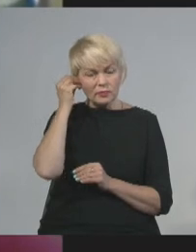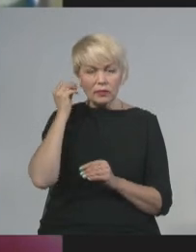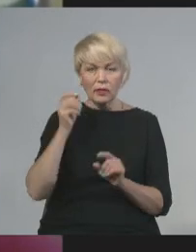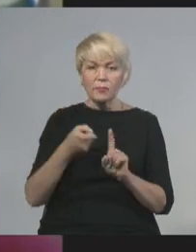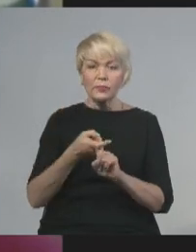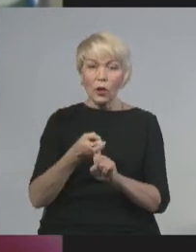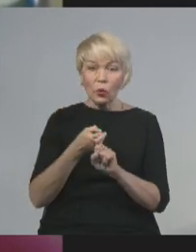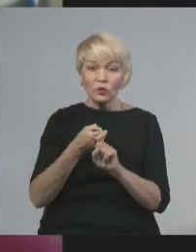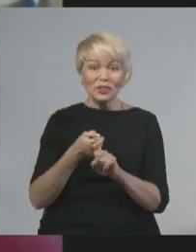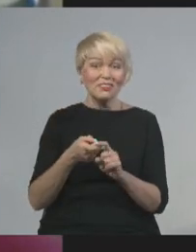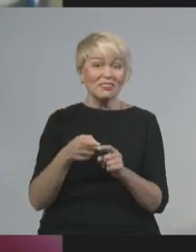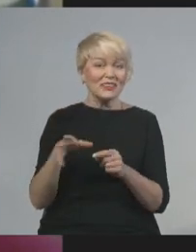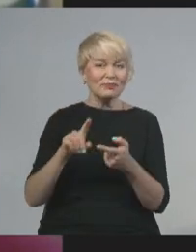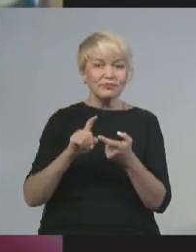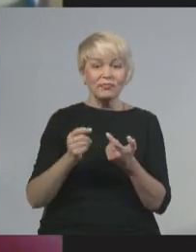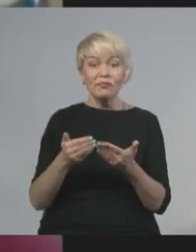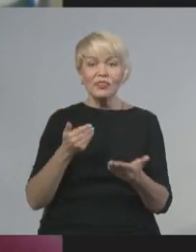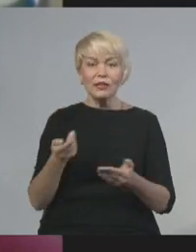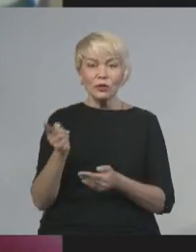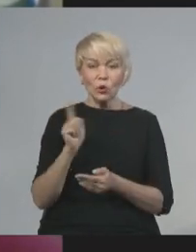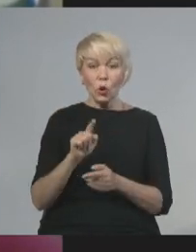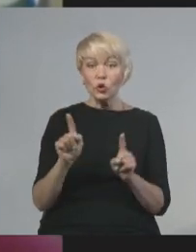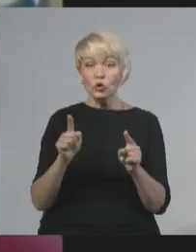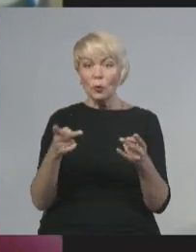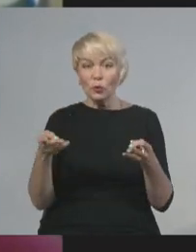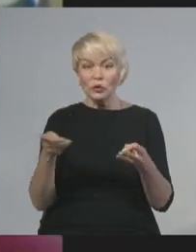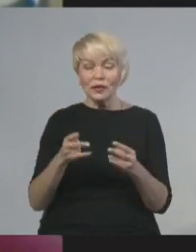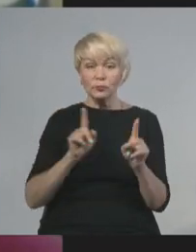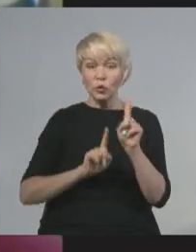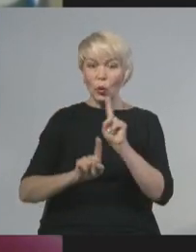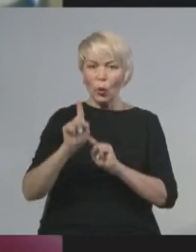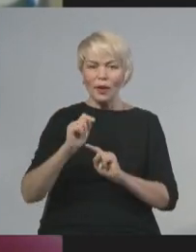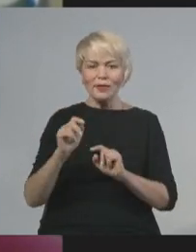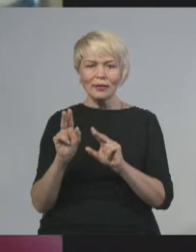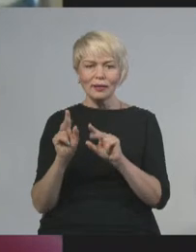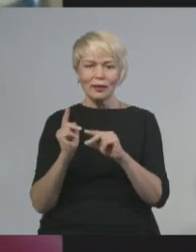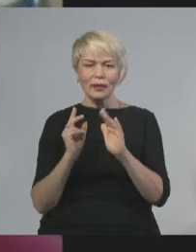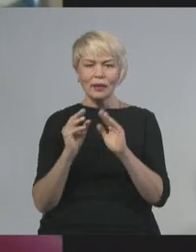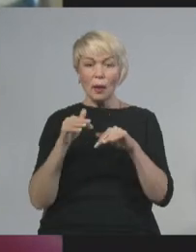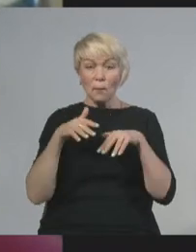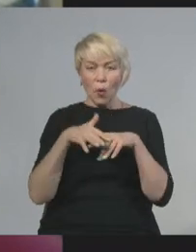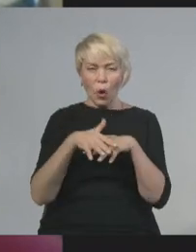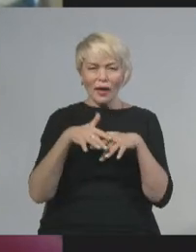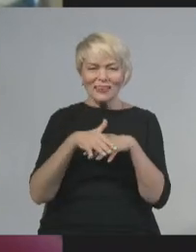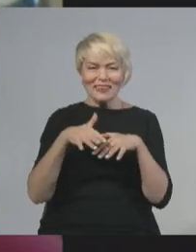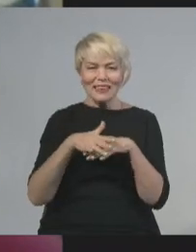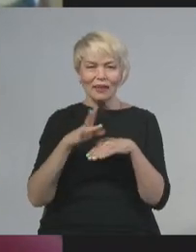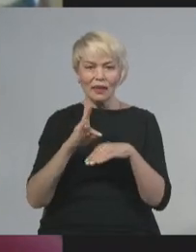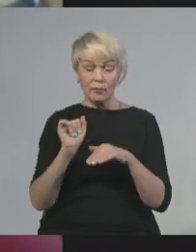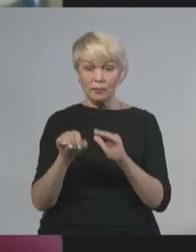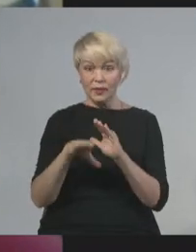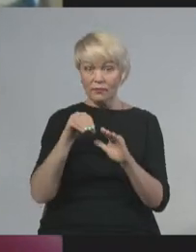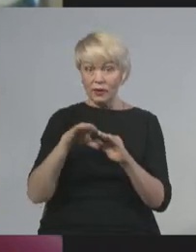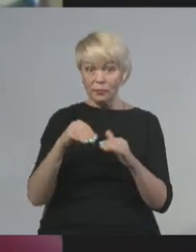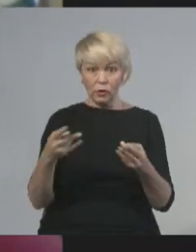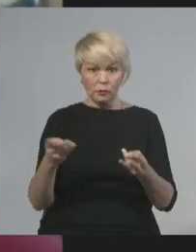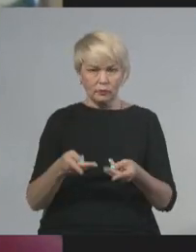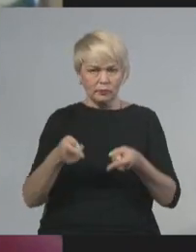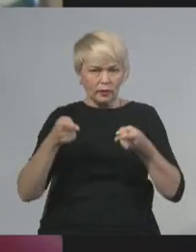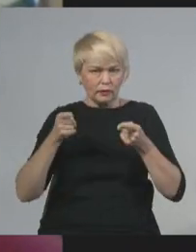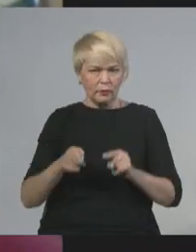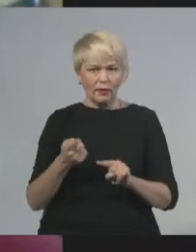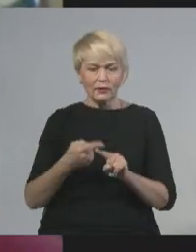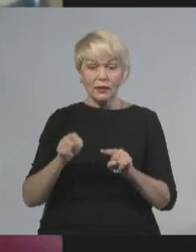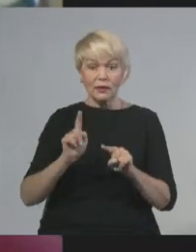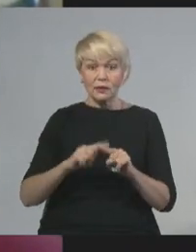or low this would be the rhetoric and this is right now a little bit of the sentiment among the society that